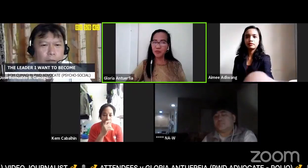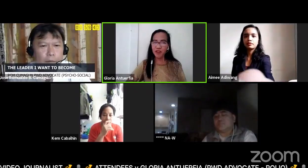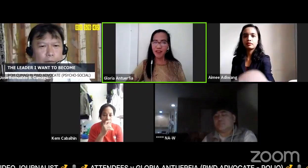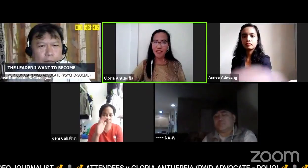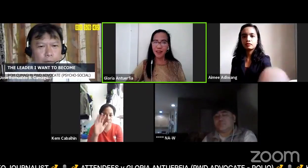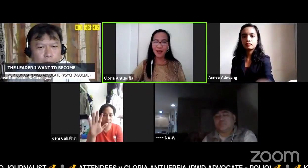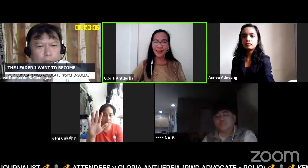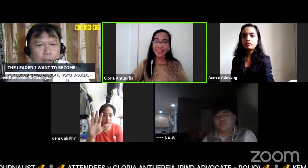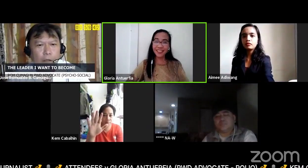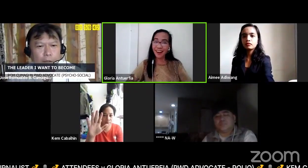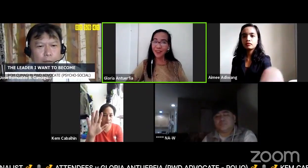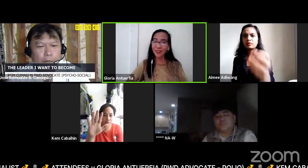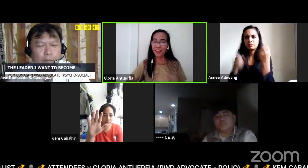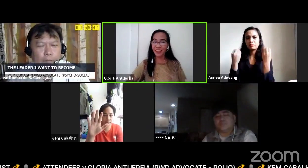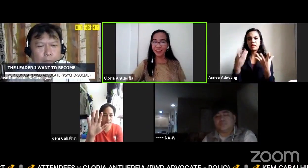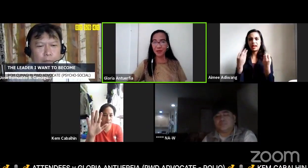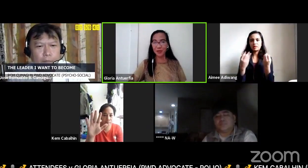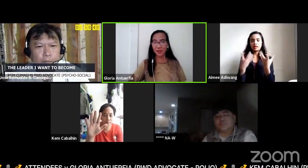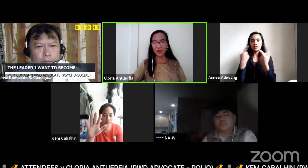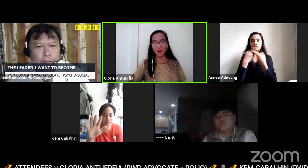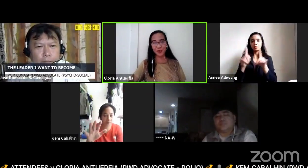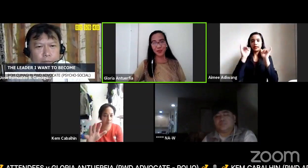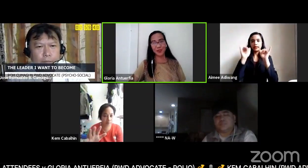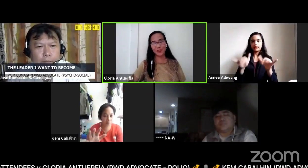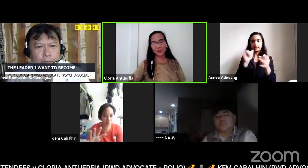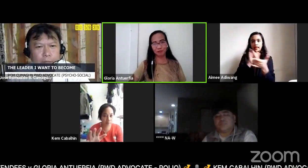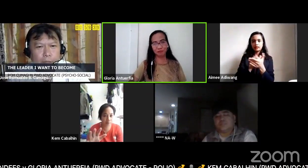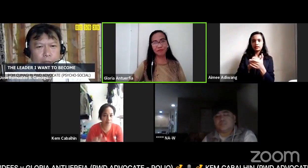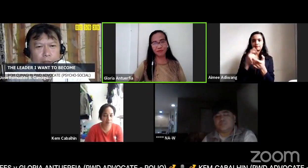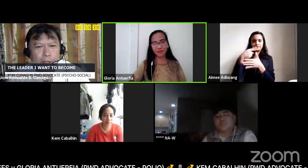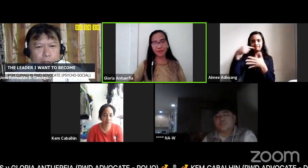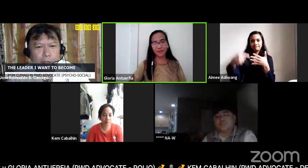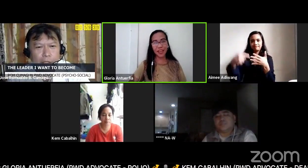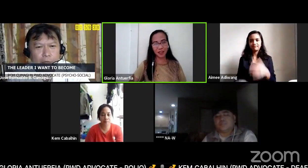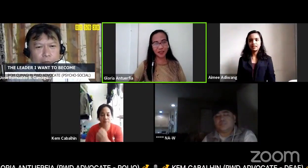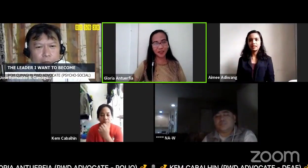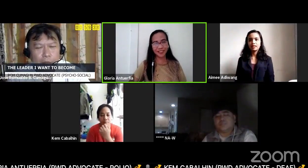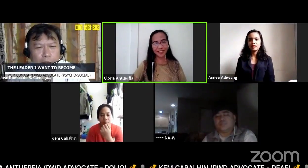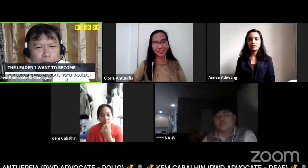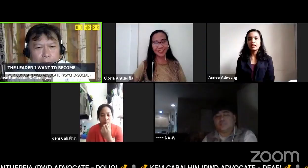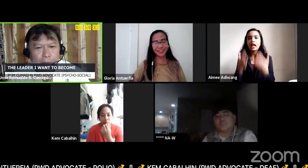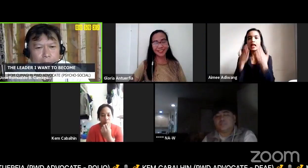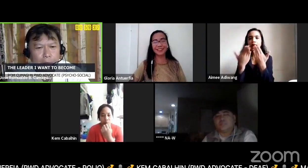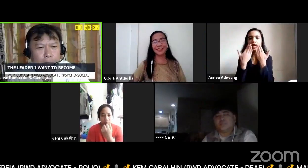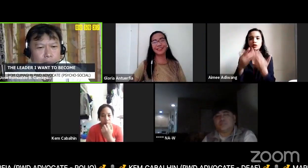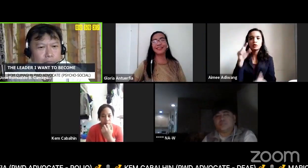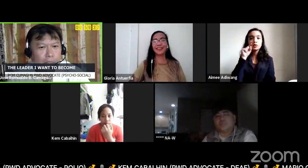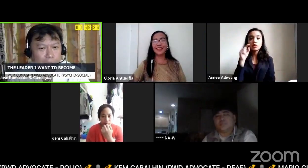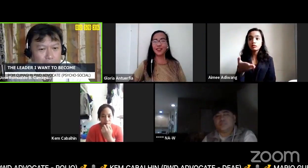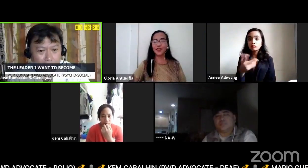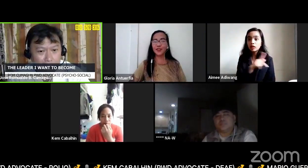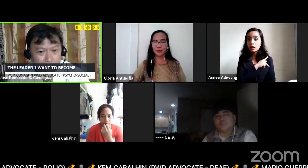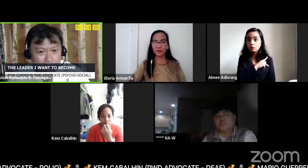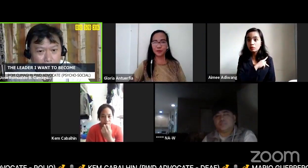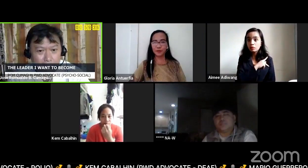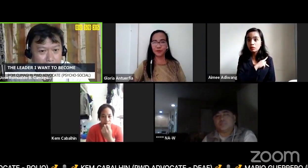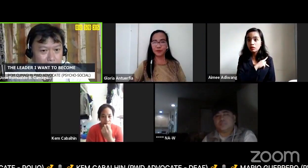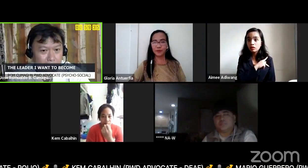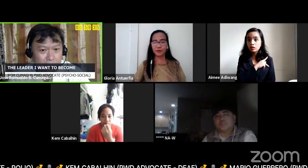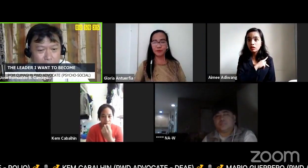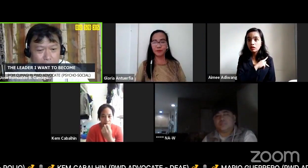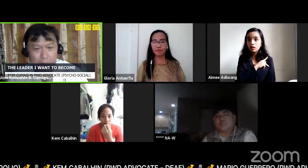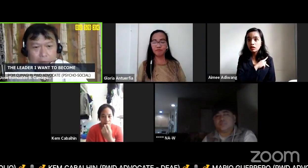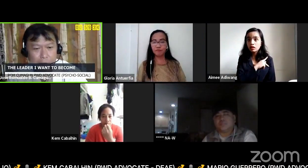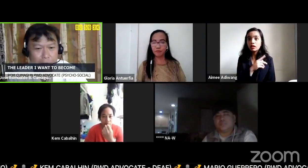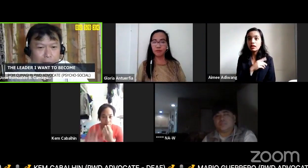There are lots more, but these are the concrete examples. Okay, Thank thank you. you, Glo. I think